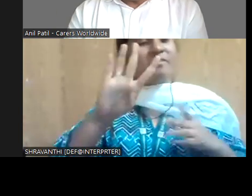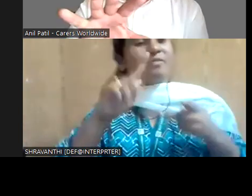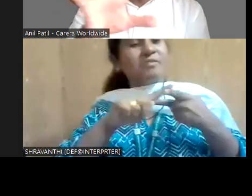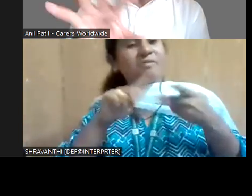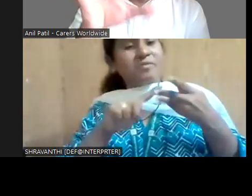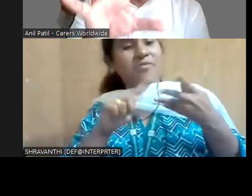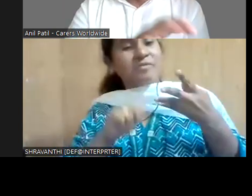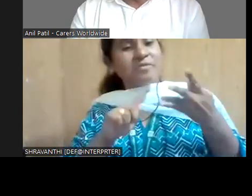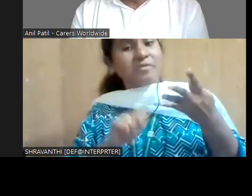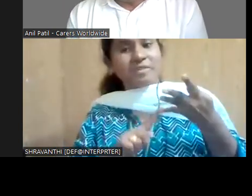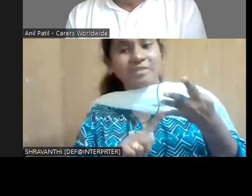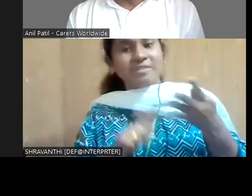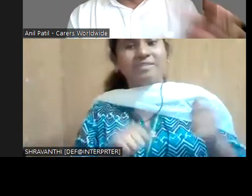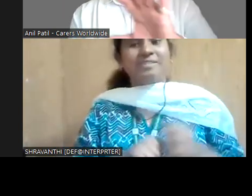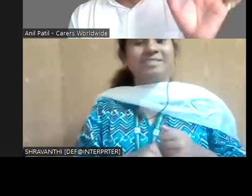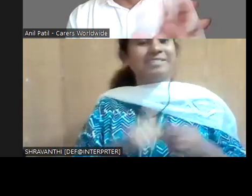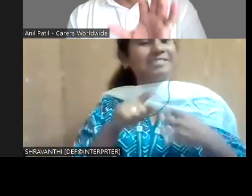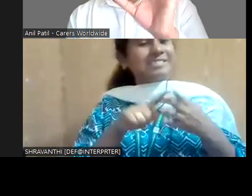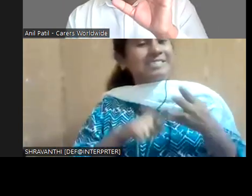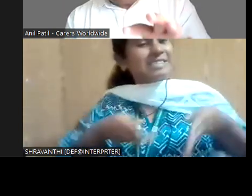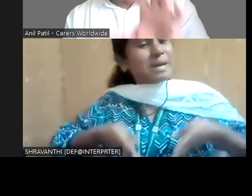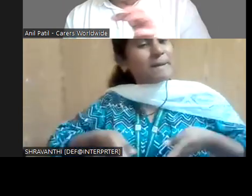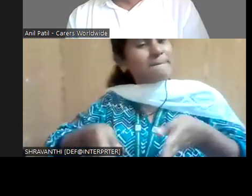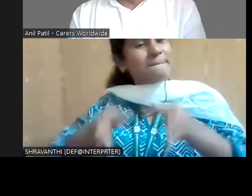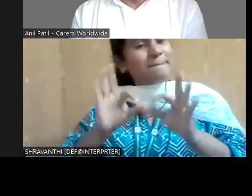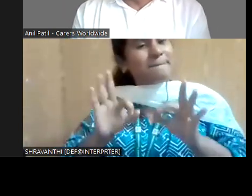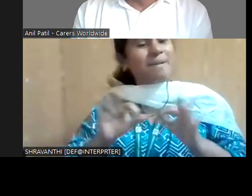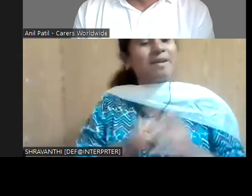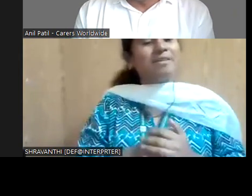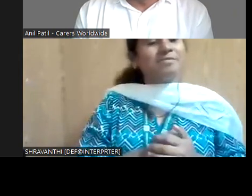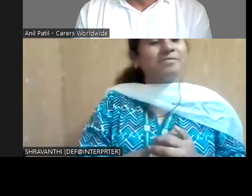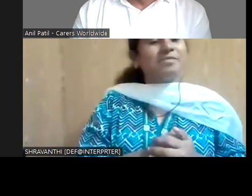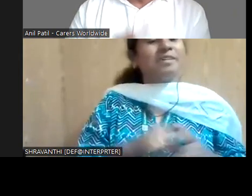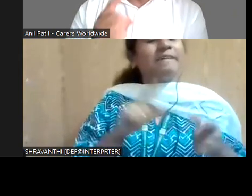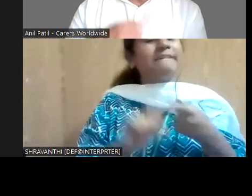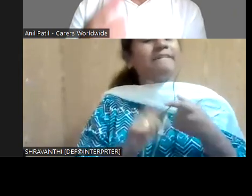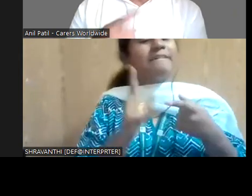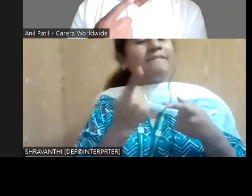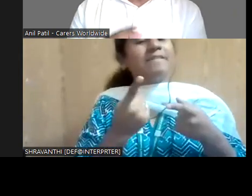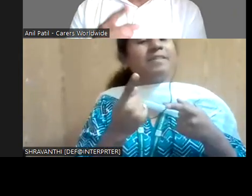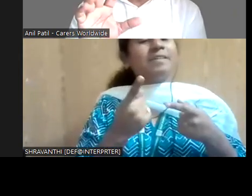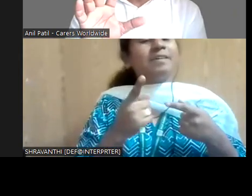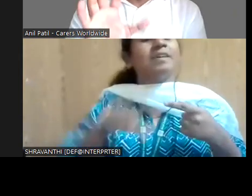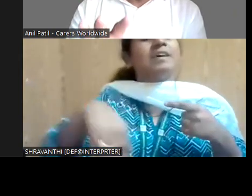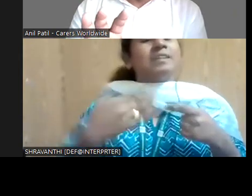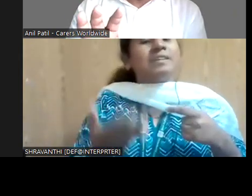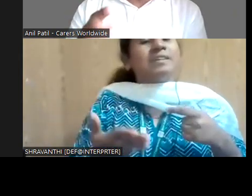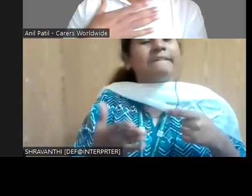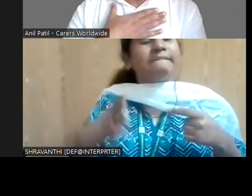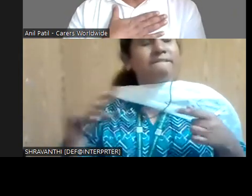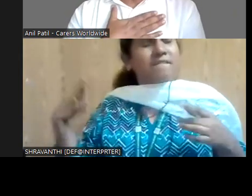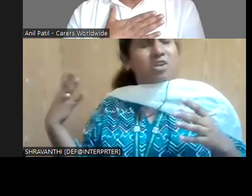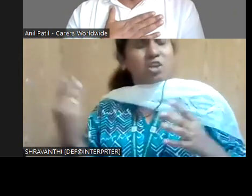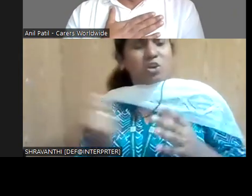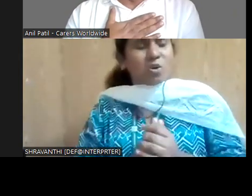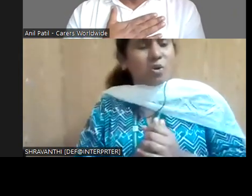all of us on this virtual platform and all of us on this planet, one or the other day, we all will become either caregivers or